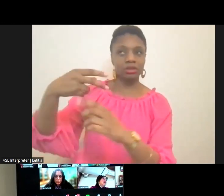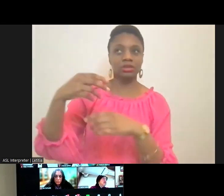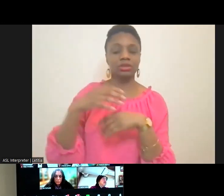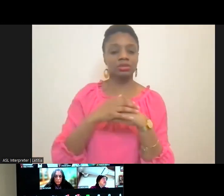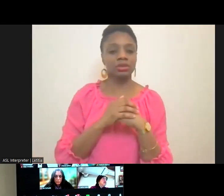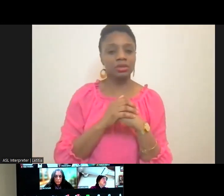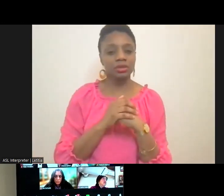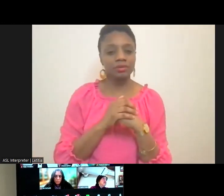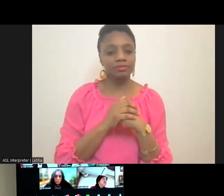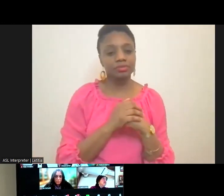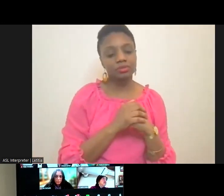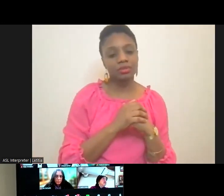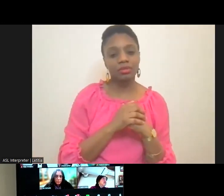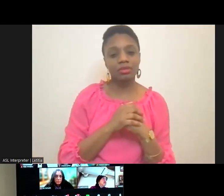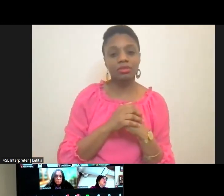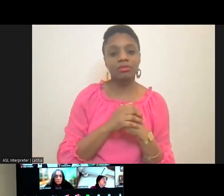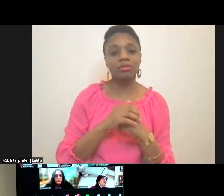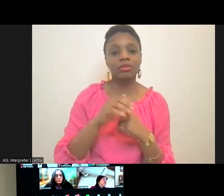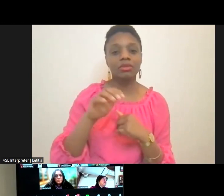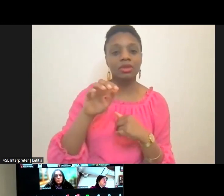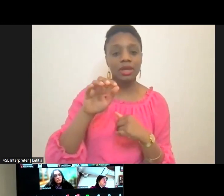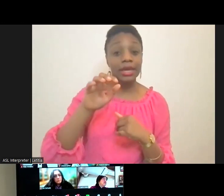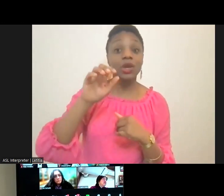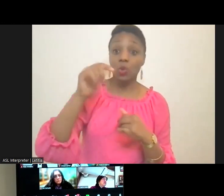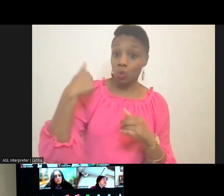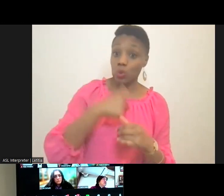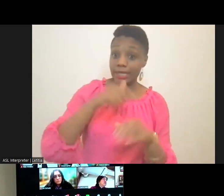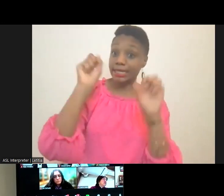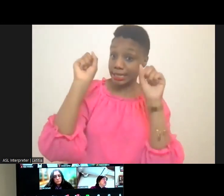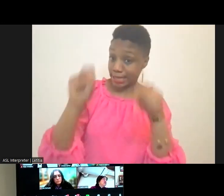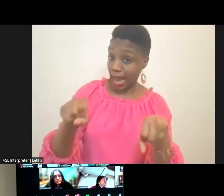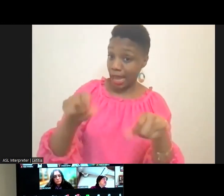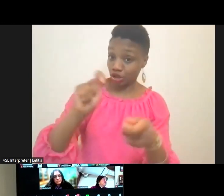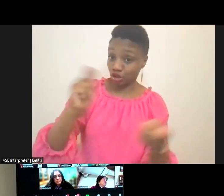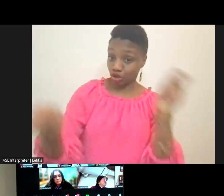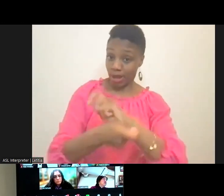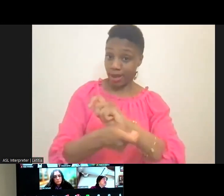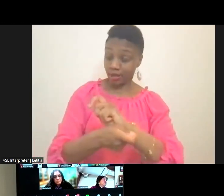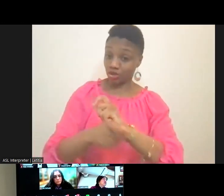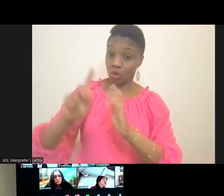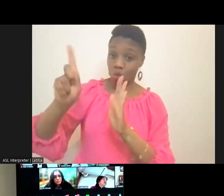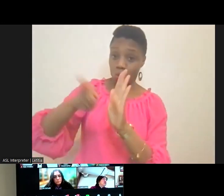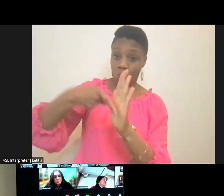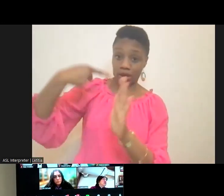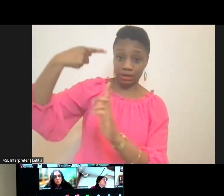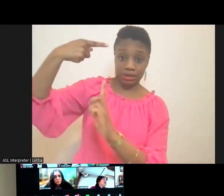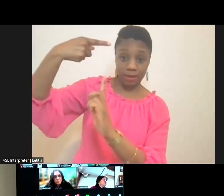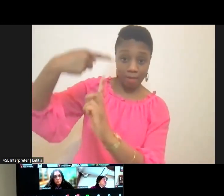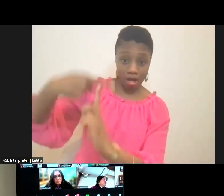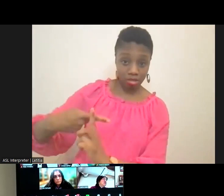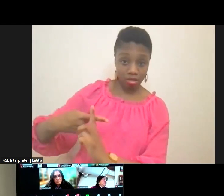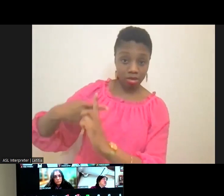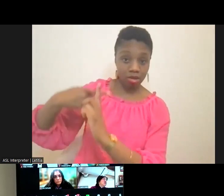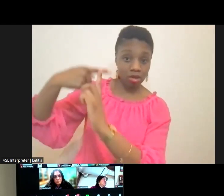to go back to the once a month, we could. But if people wanted to do work